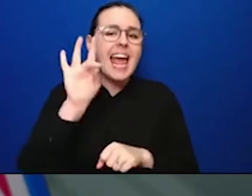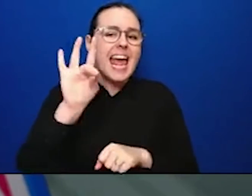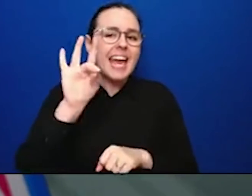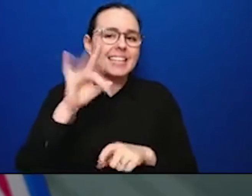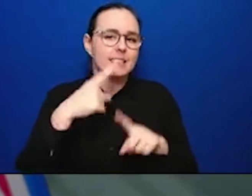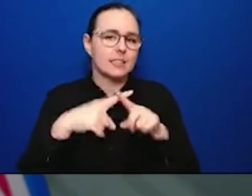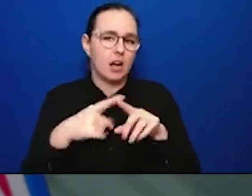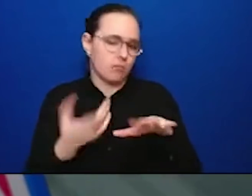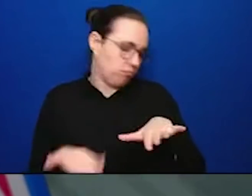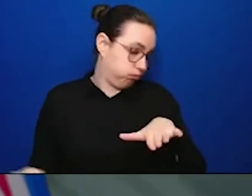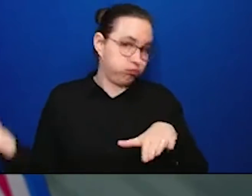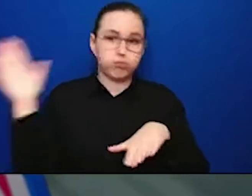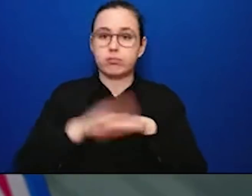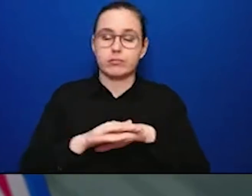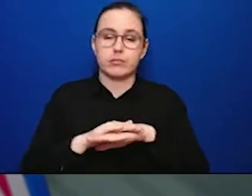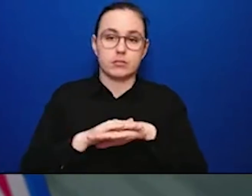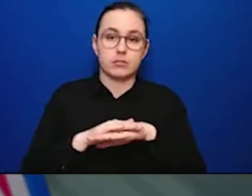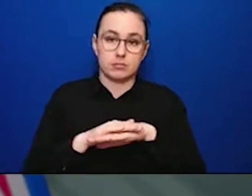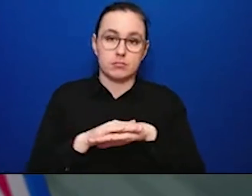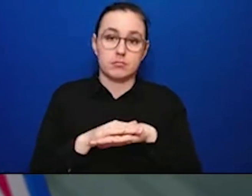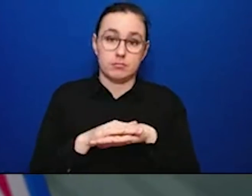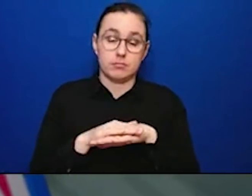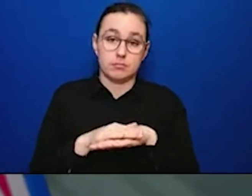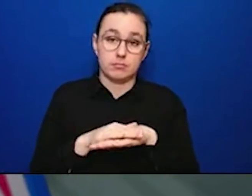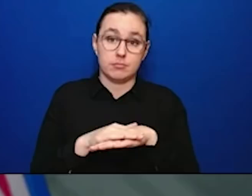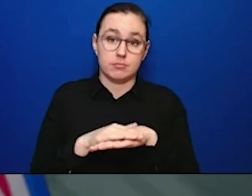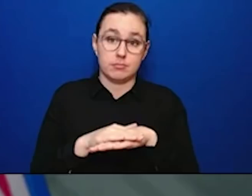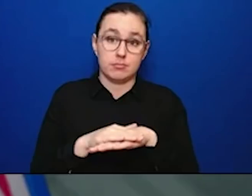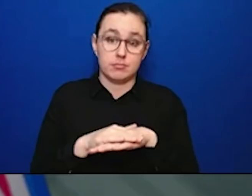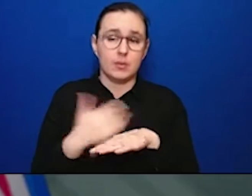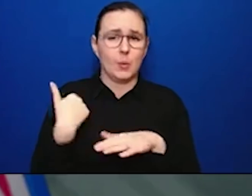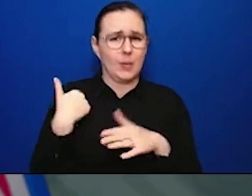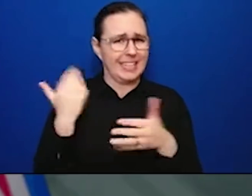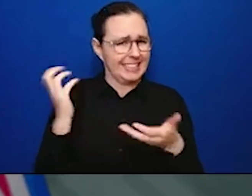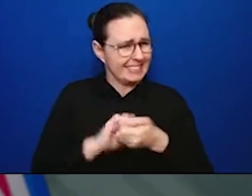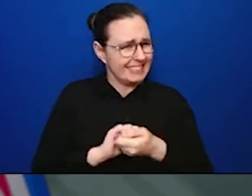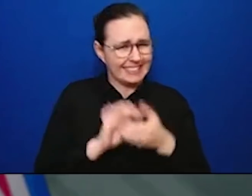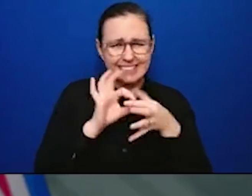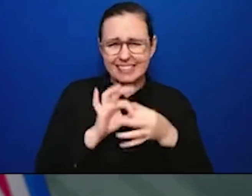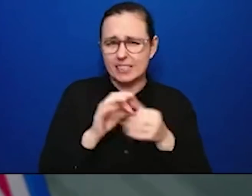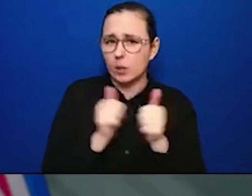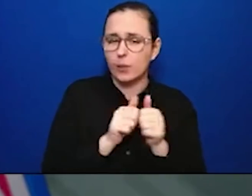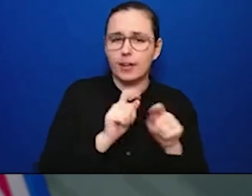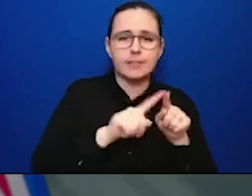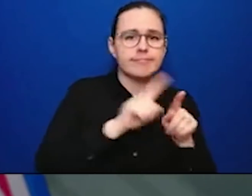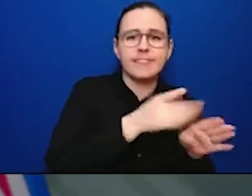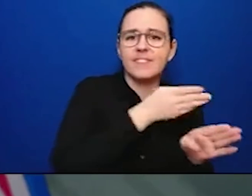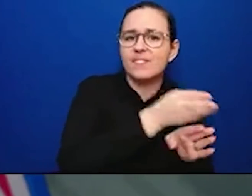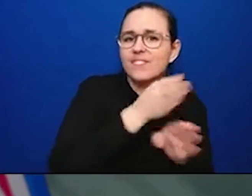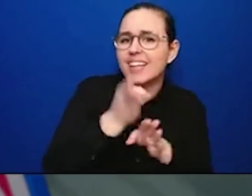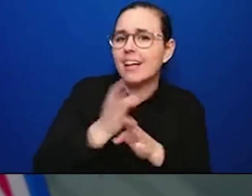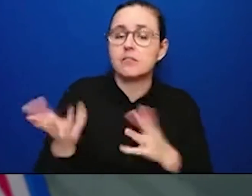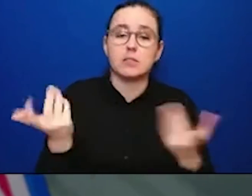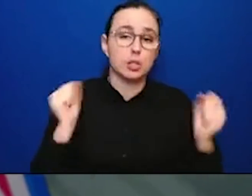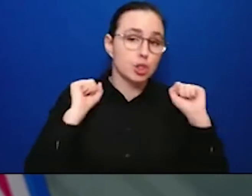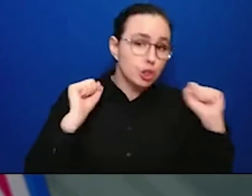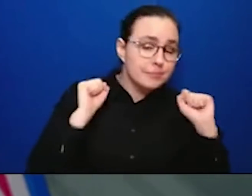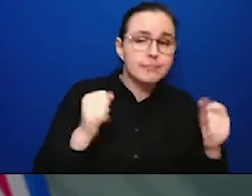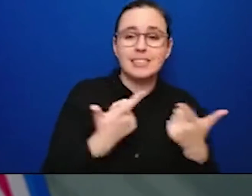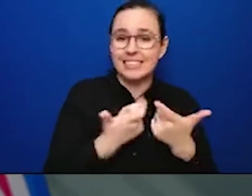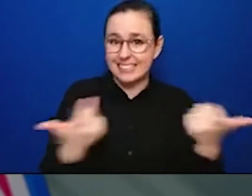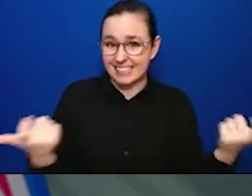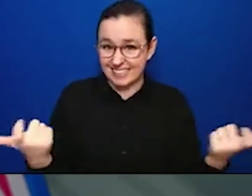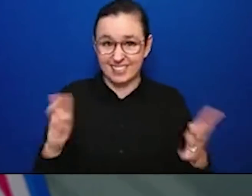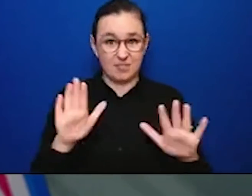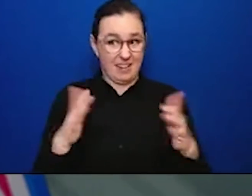beforehand, because we did. We worked together on that, and the public health worked very closely with the industry. But we're in a different